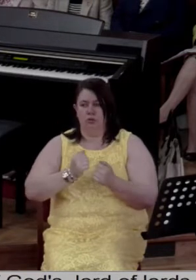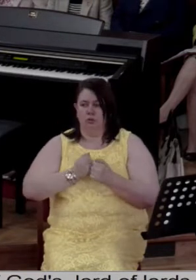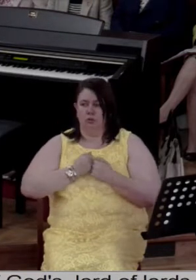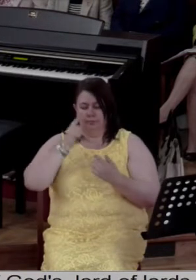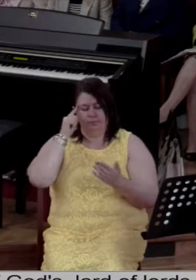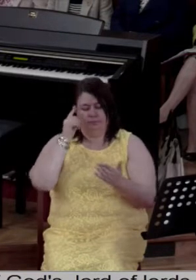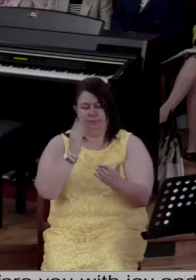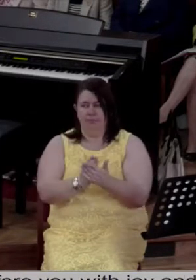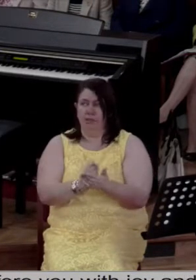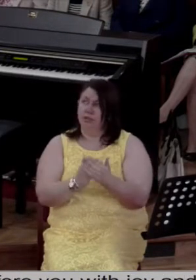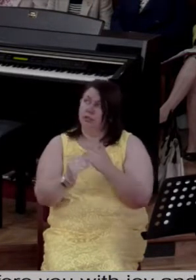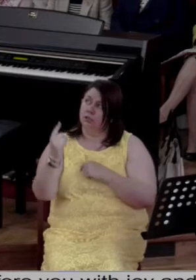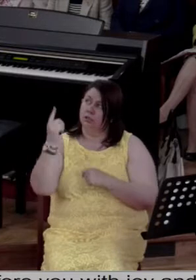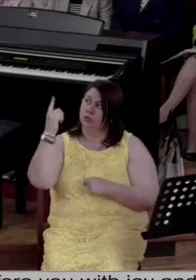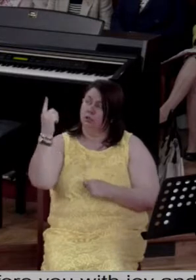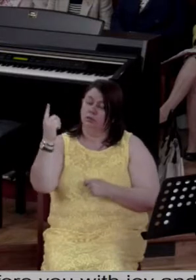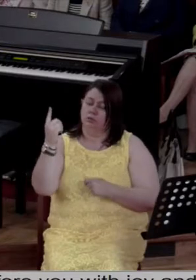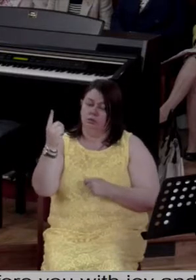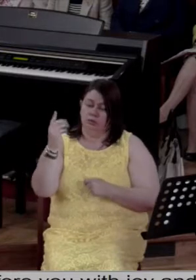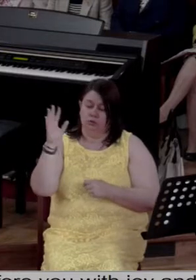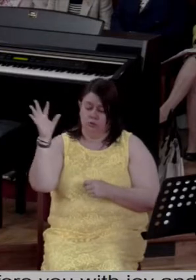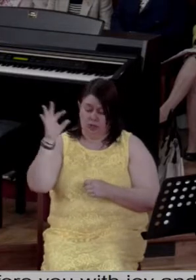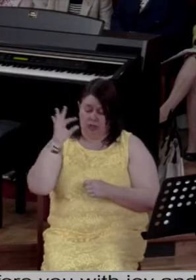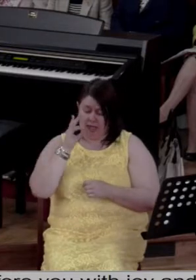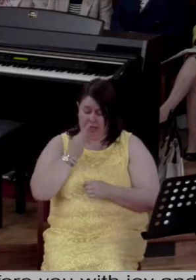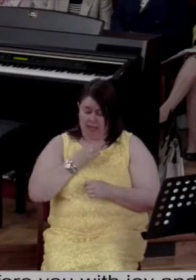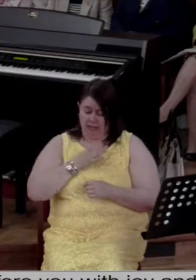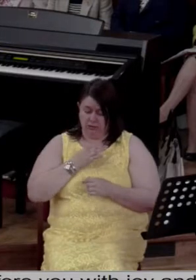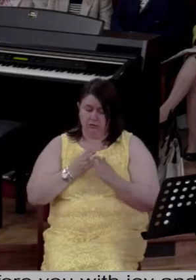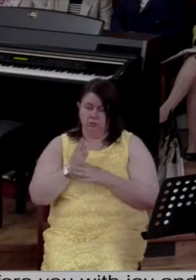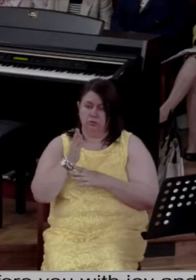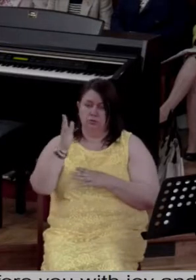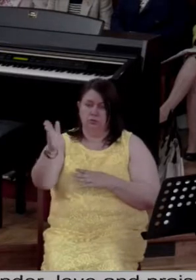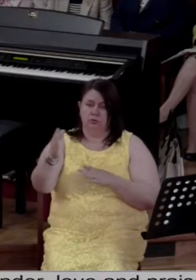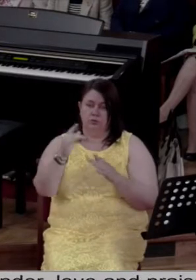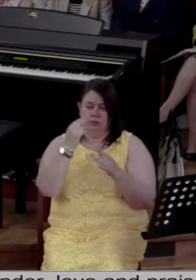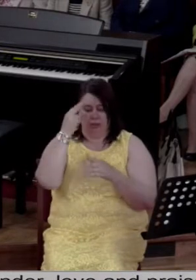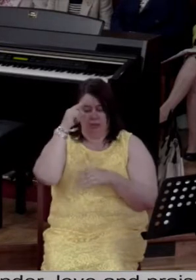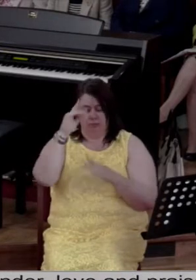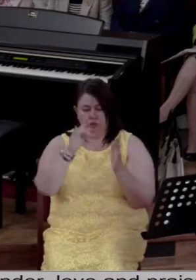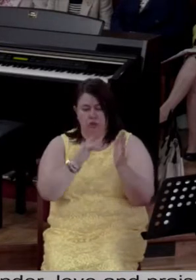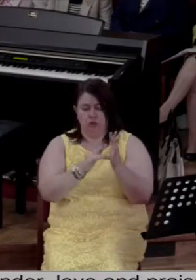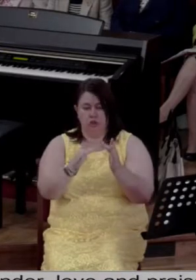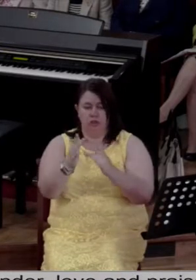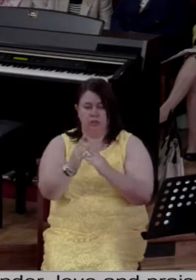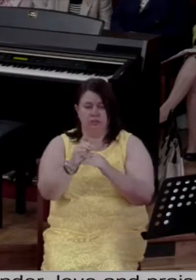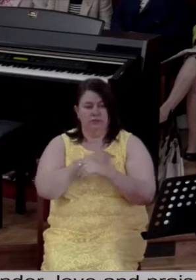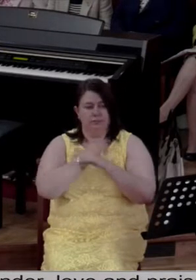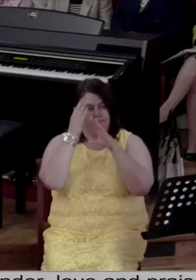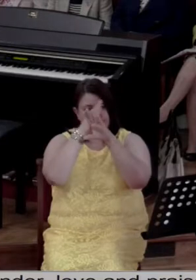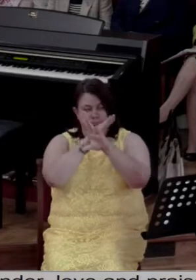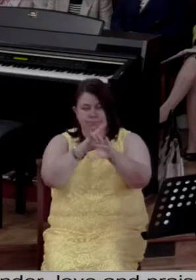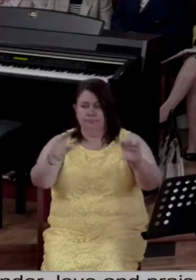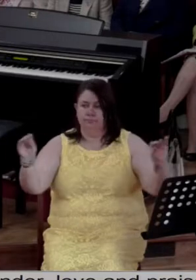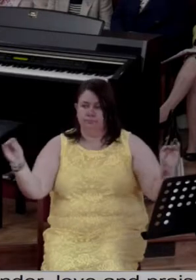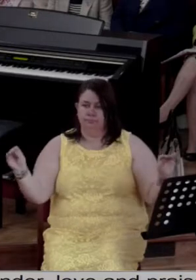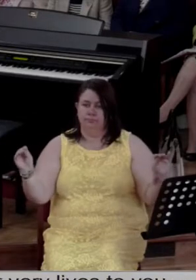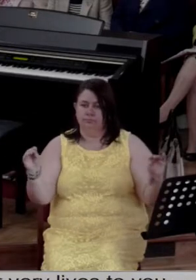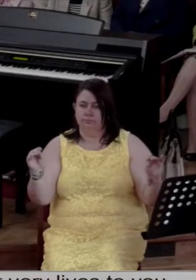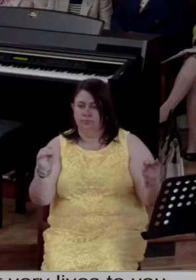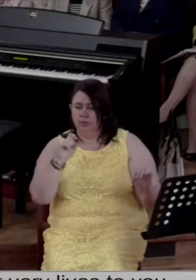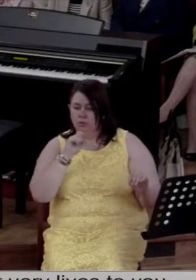love. You call us to go in the name of Jesus Christ, to make known that name, and to make real